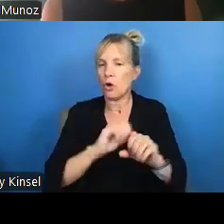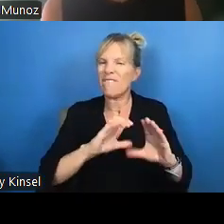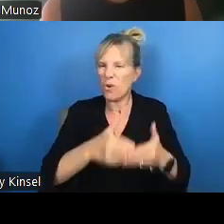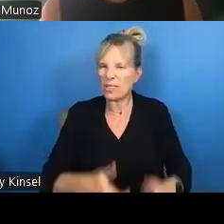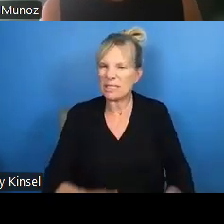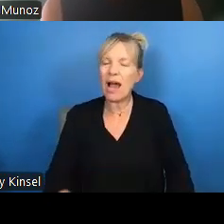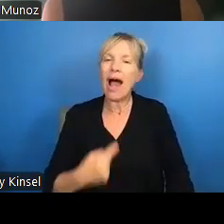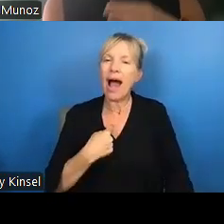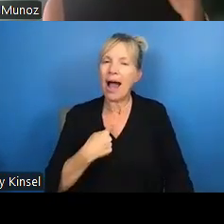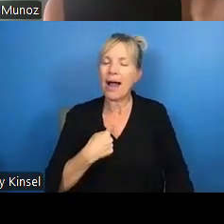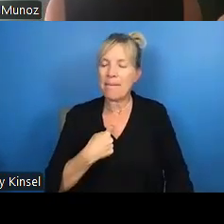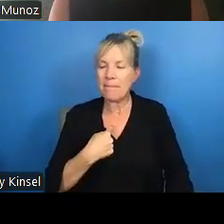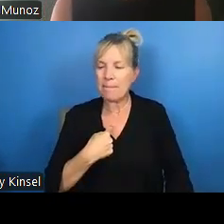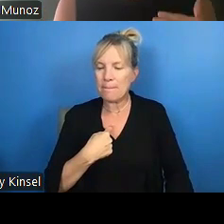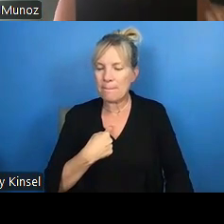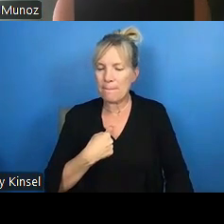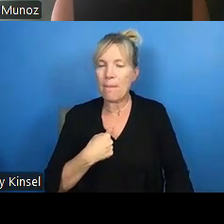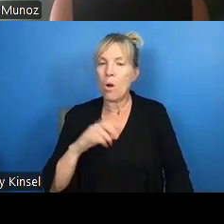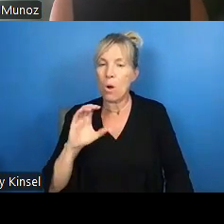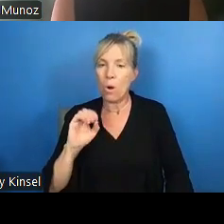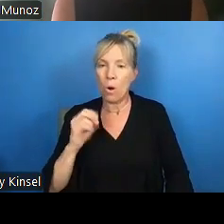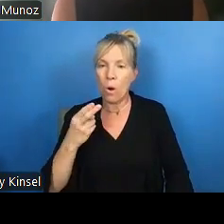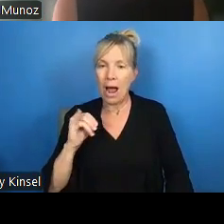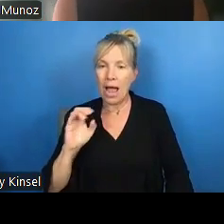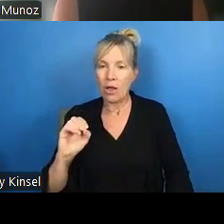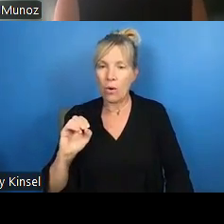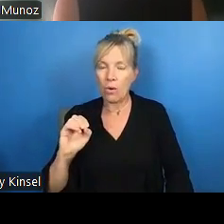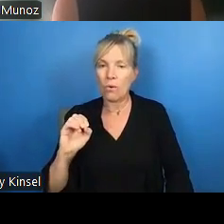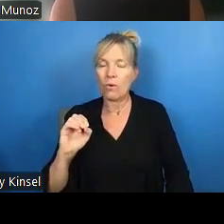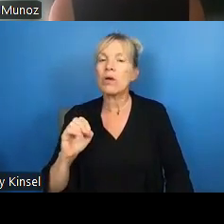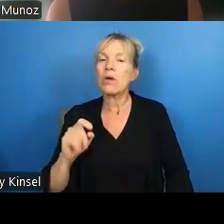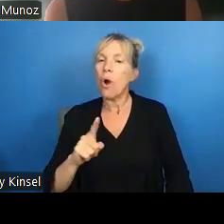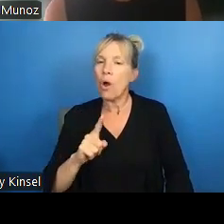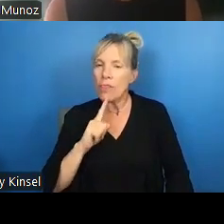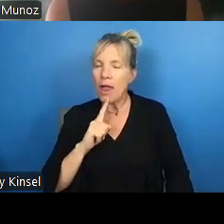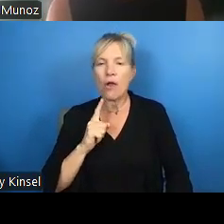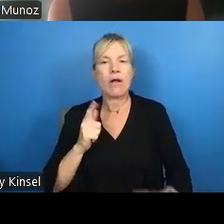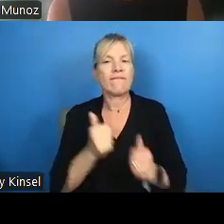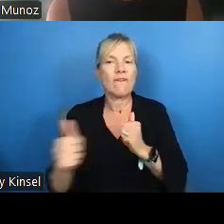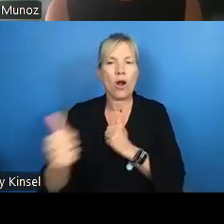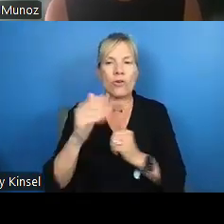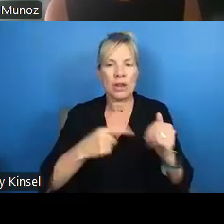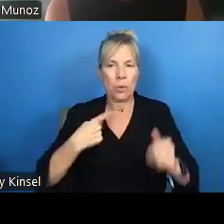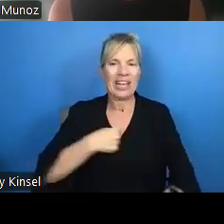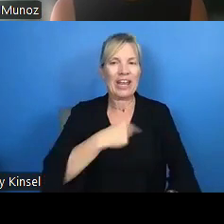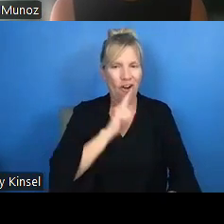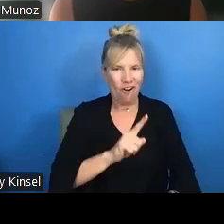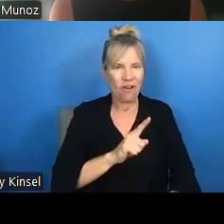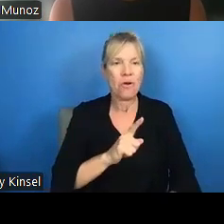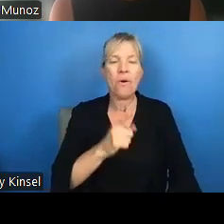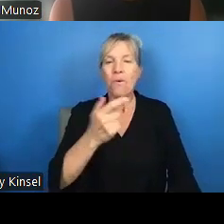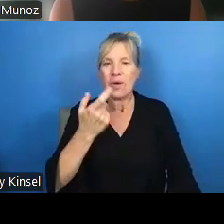I know in Ohio, they're a lot further in their wraparound journey than we are. We just have